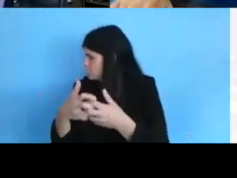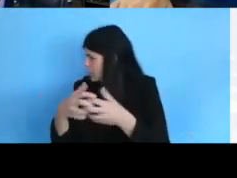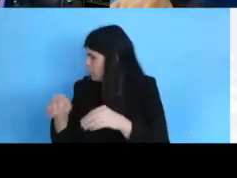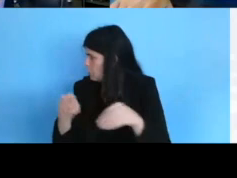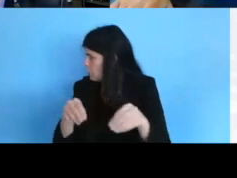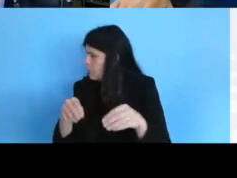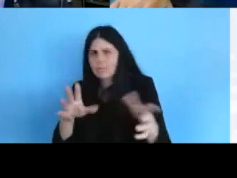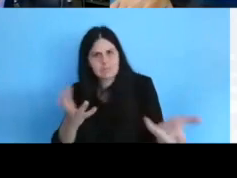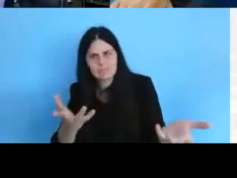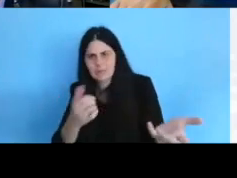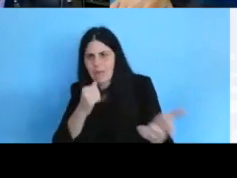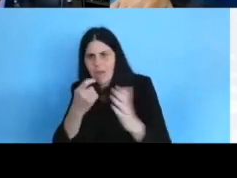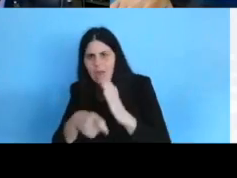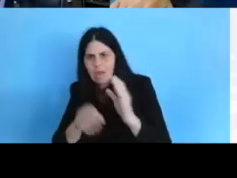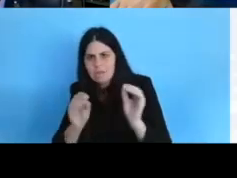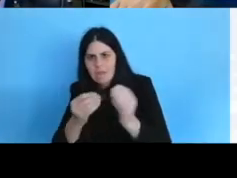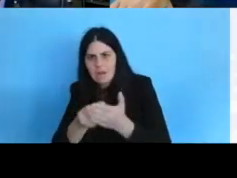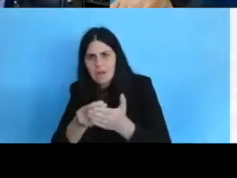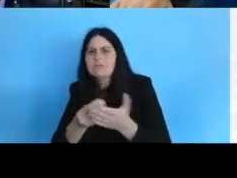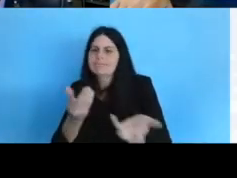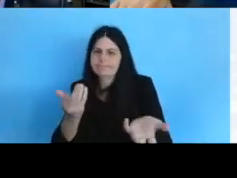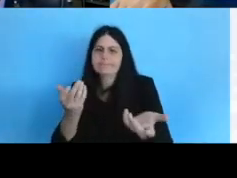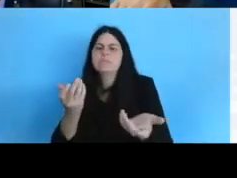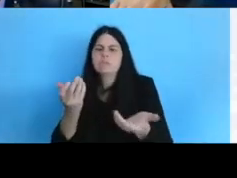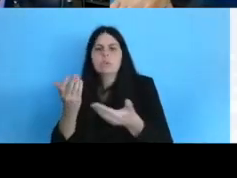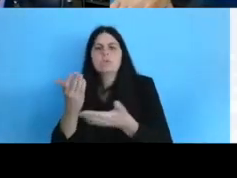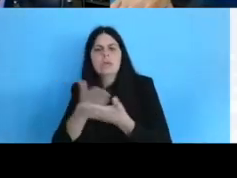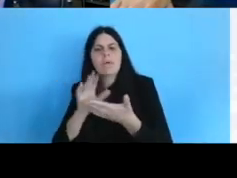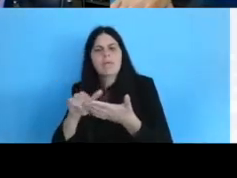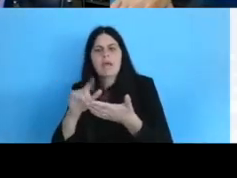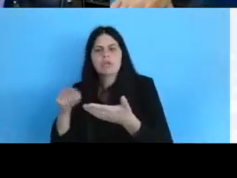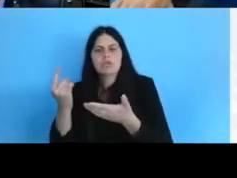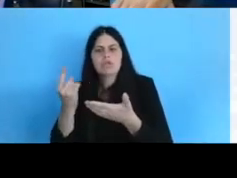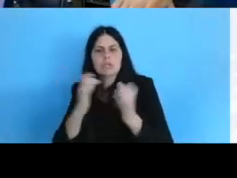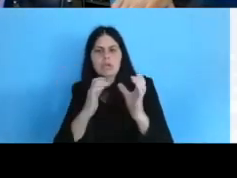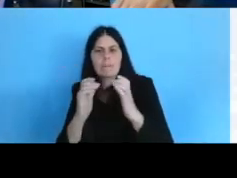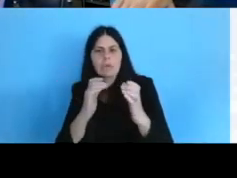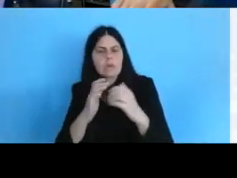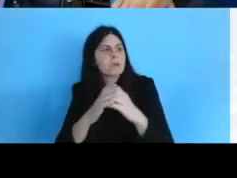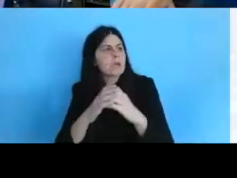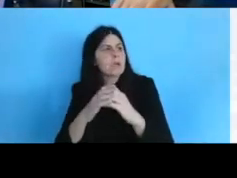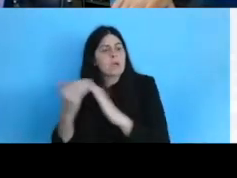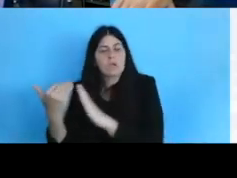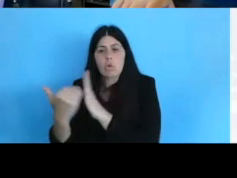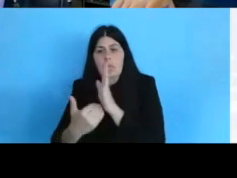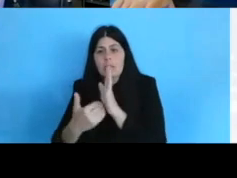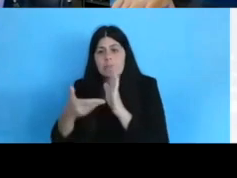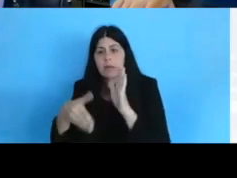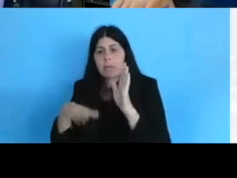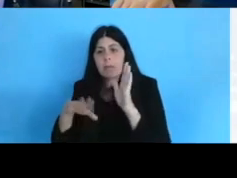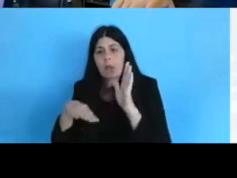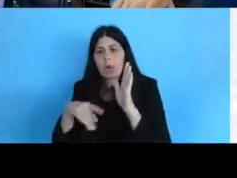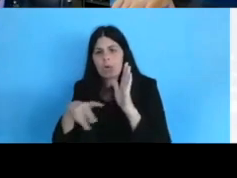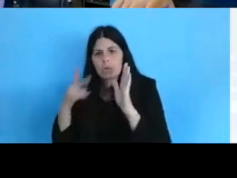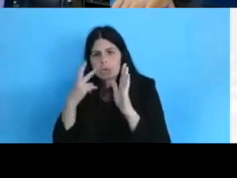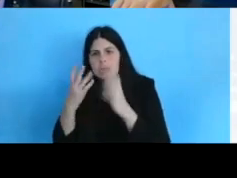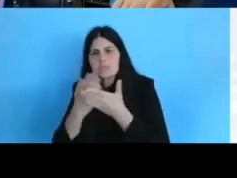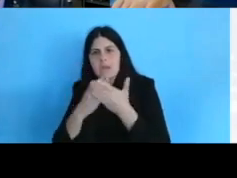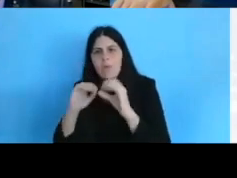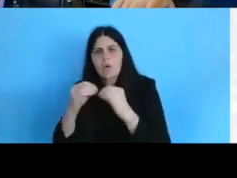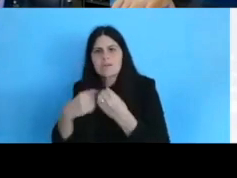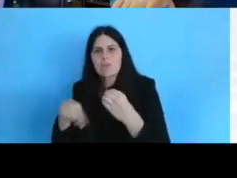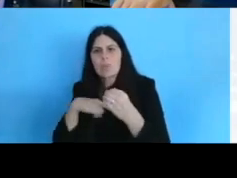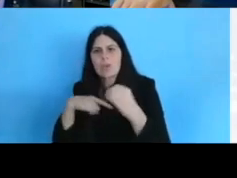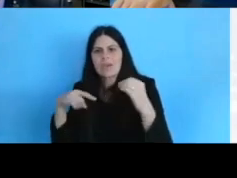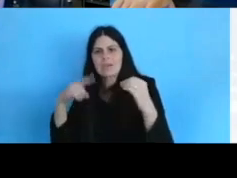that's just in communication. So listed below is some of the organizations that we put our collective minds together.